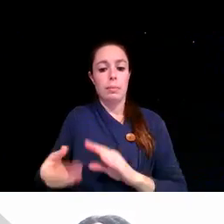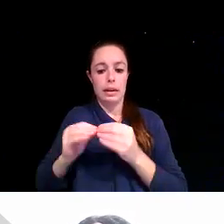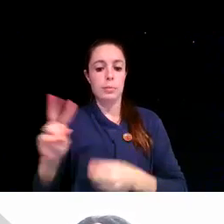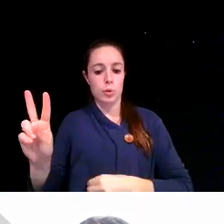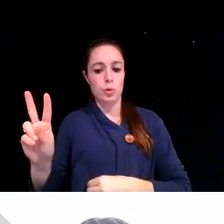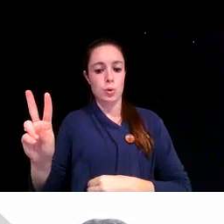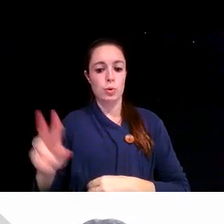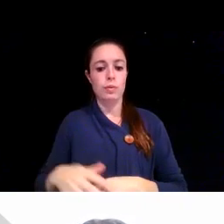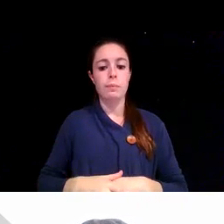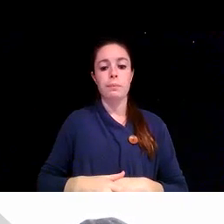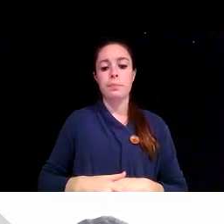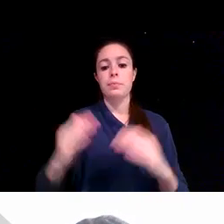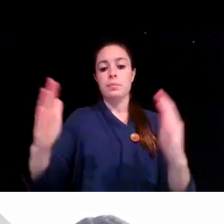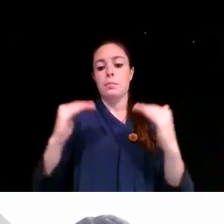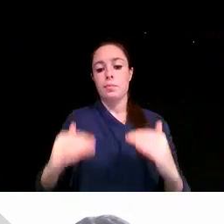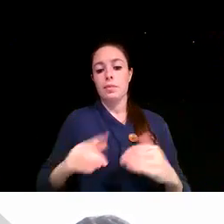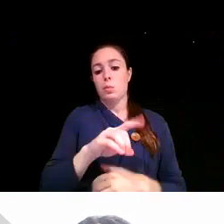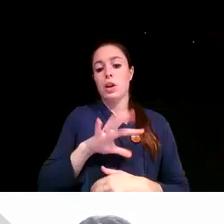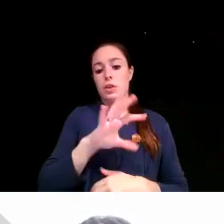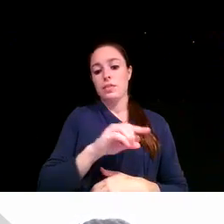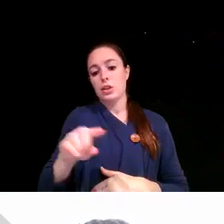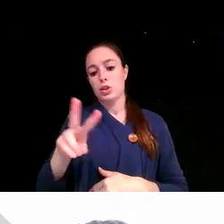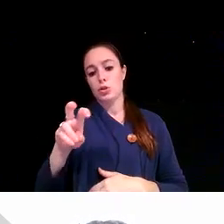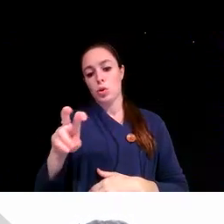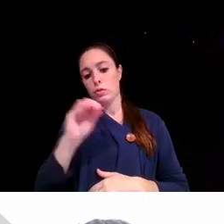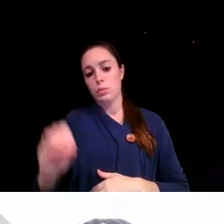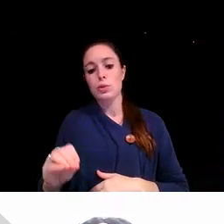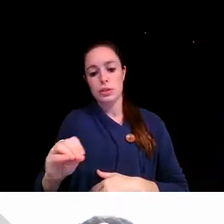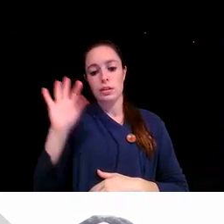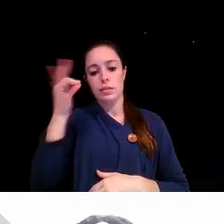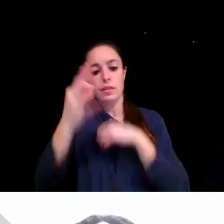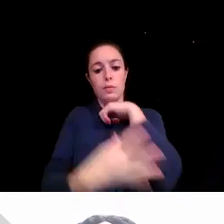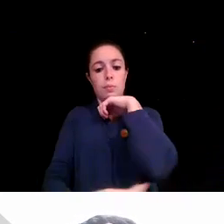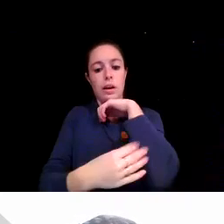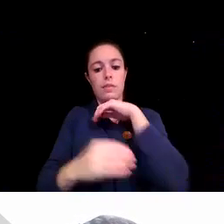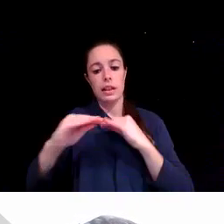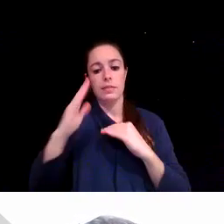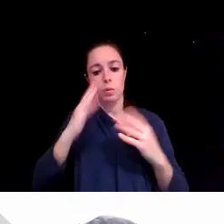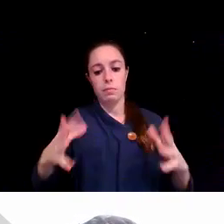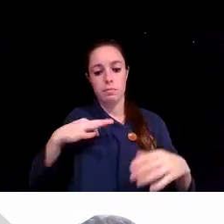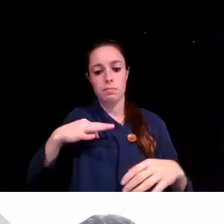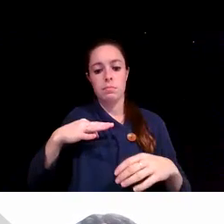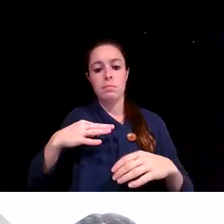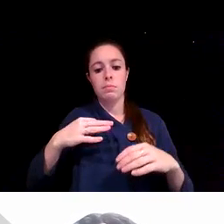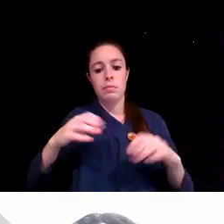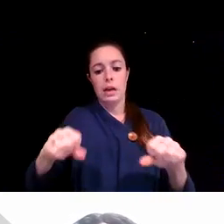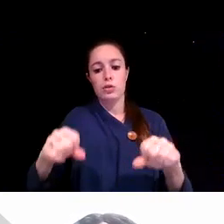150 to 200% of the federal poverty level will be eligible for the Essential Plan 1.